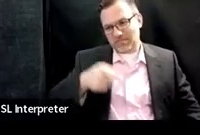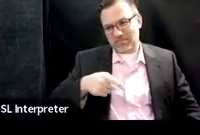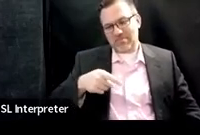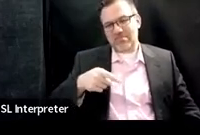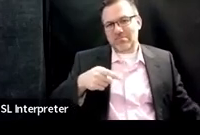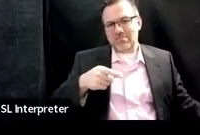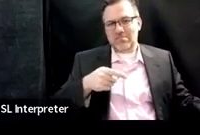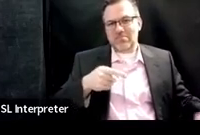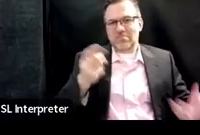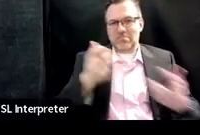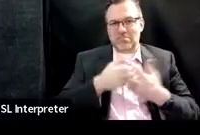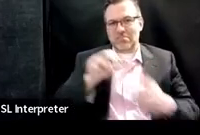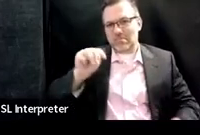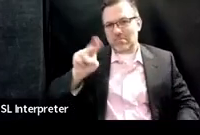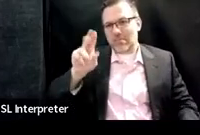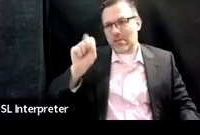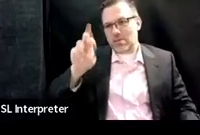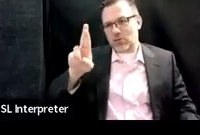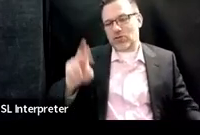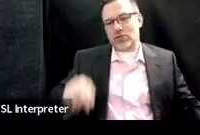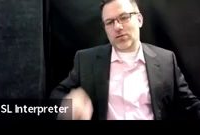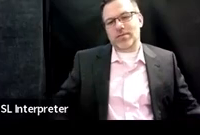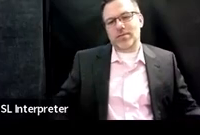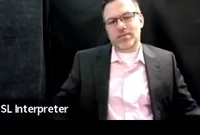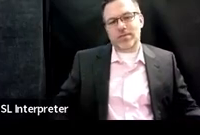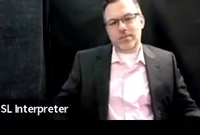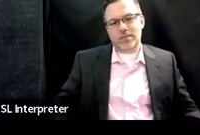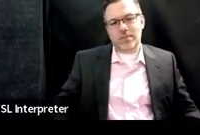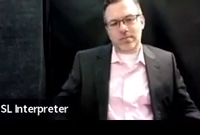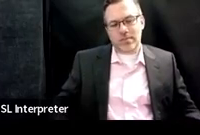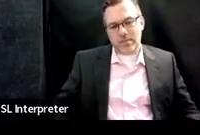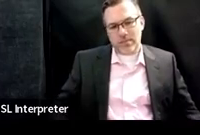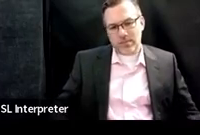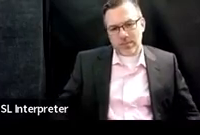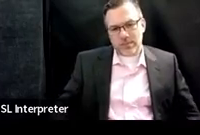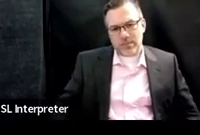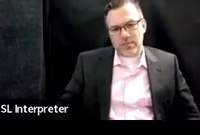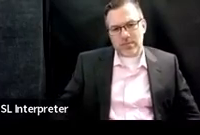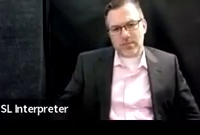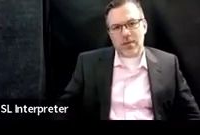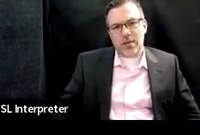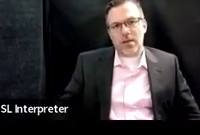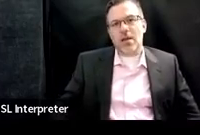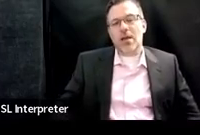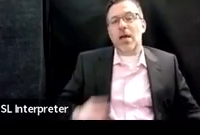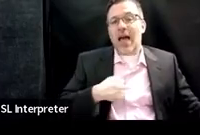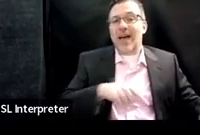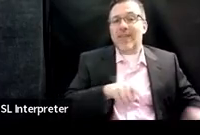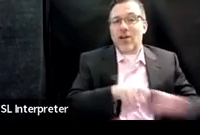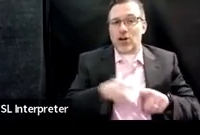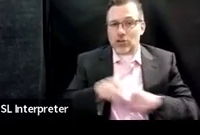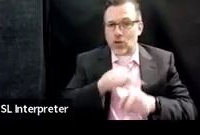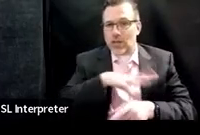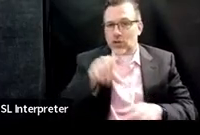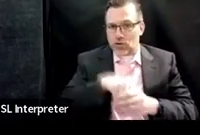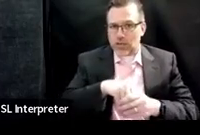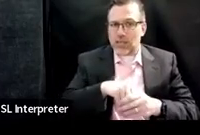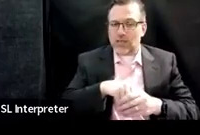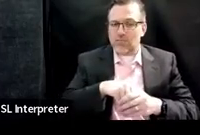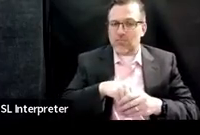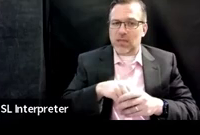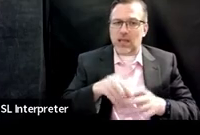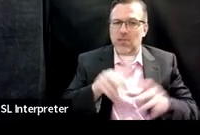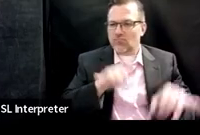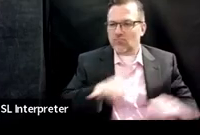Muser. I've also included some templates and exemplars of each section of the